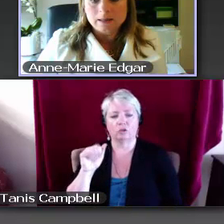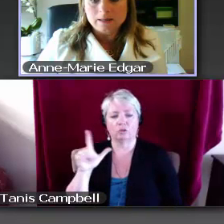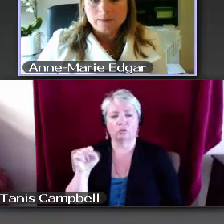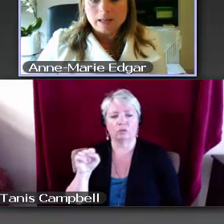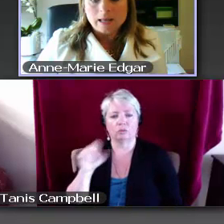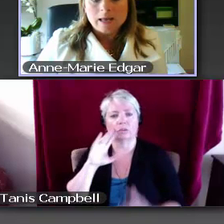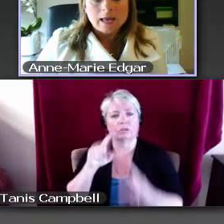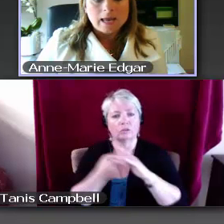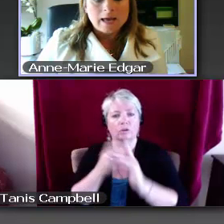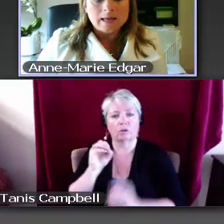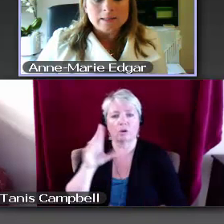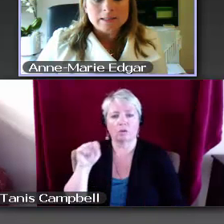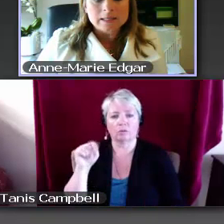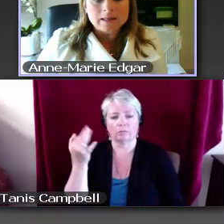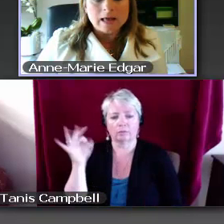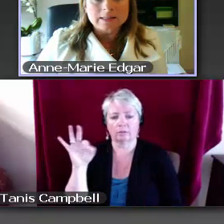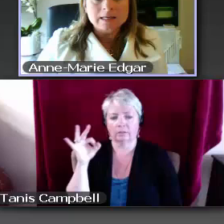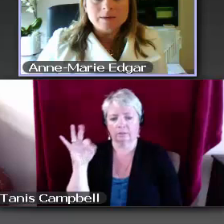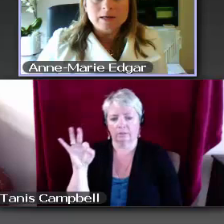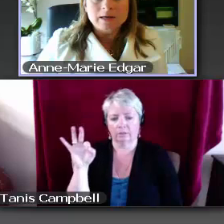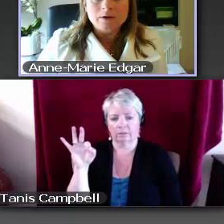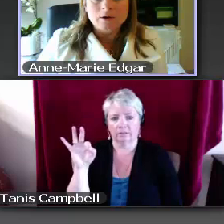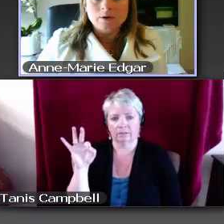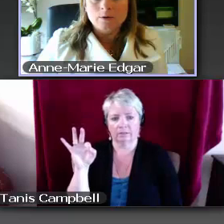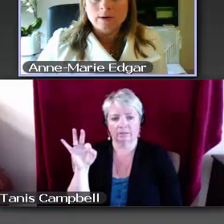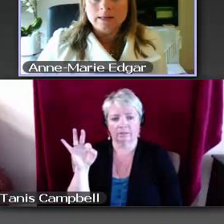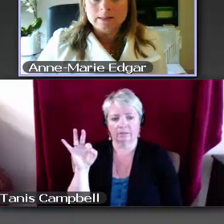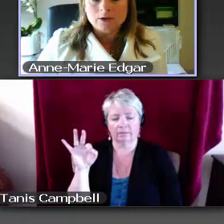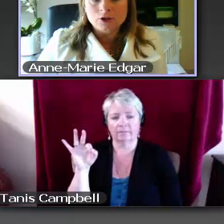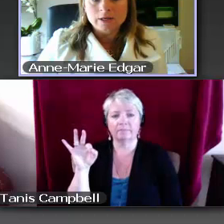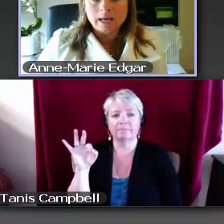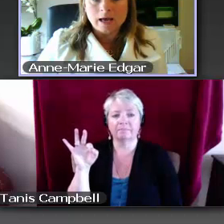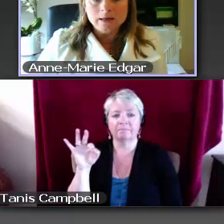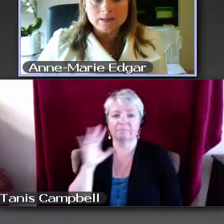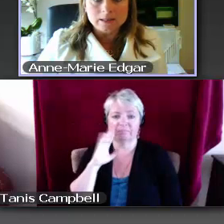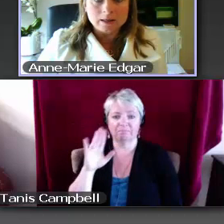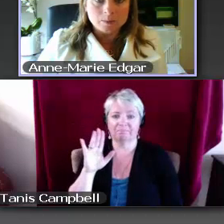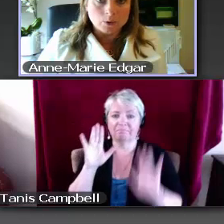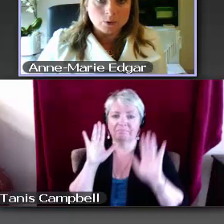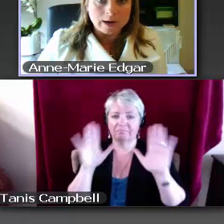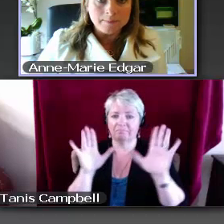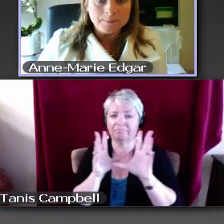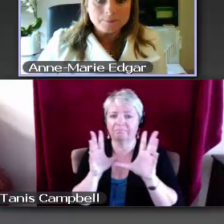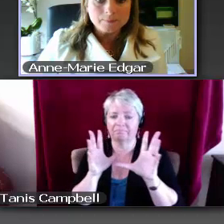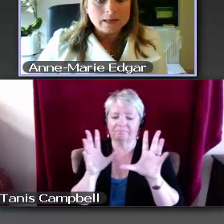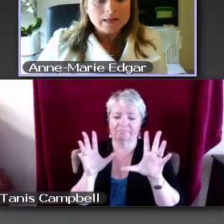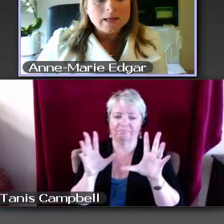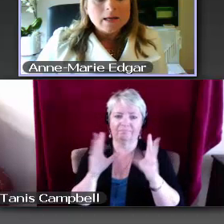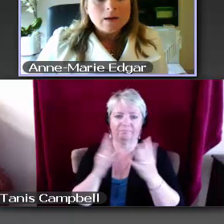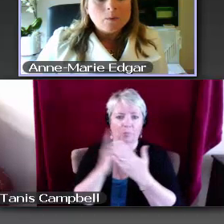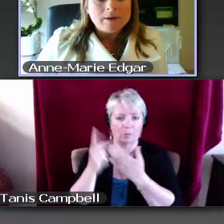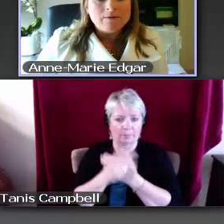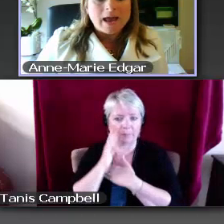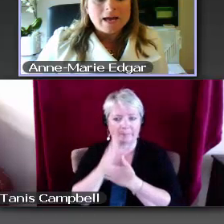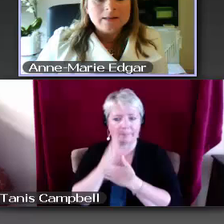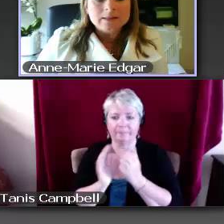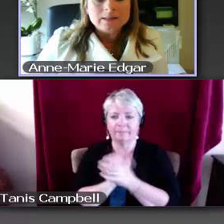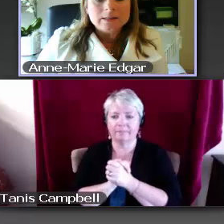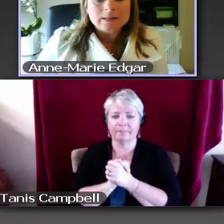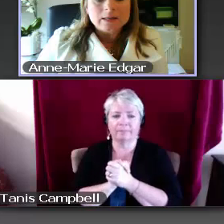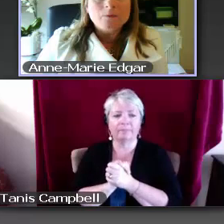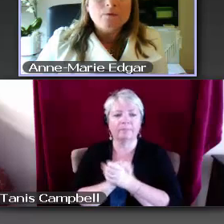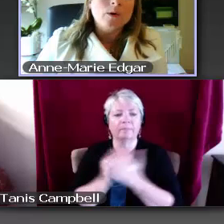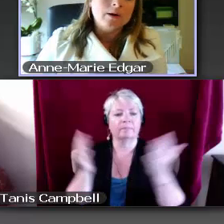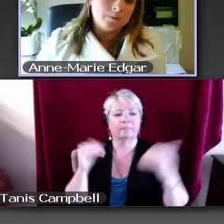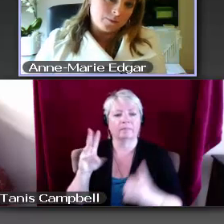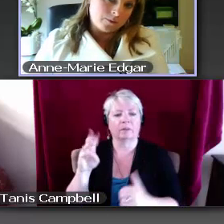19th. And that's going to be another great session ahead in the program. Web